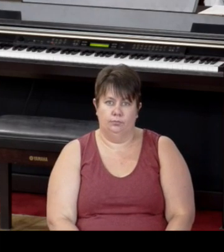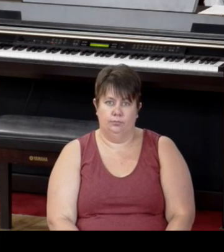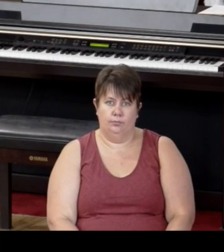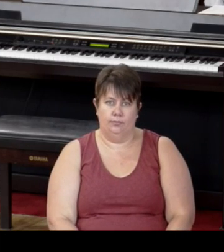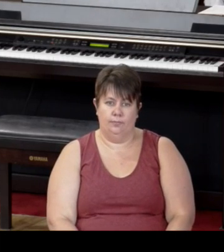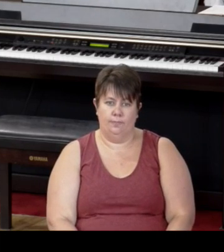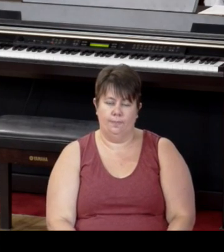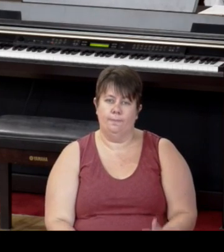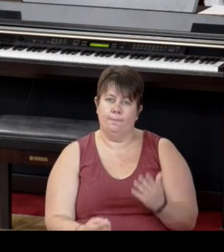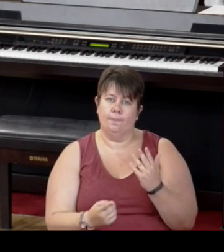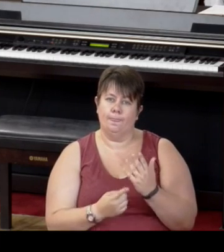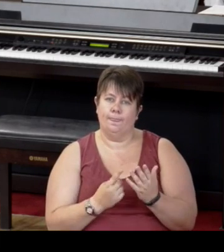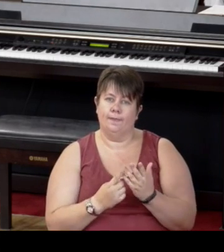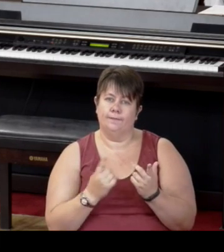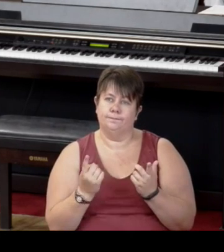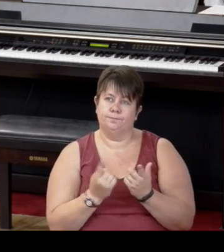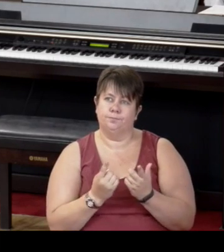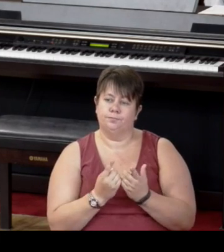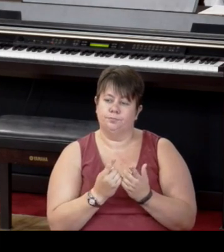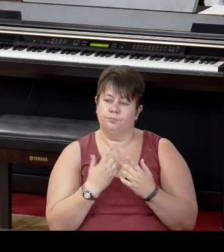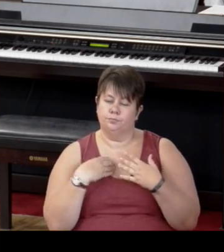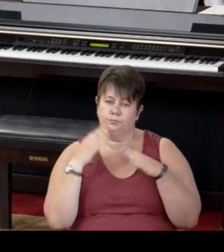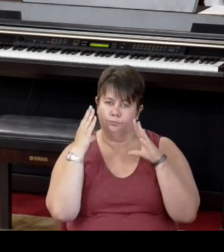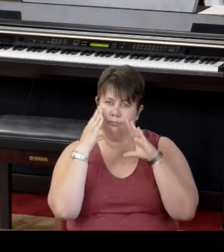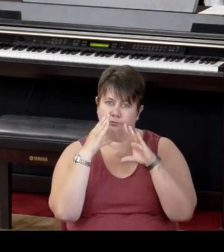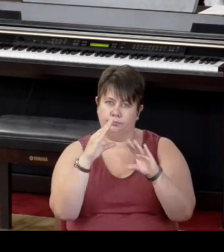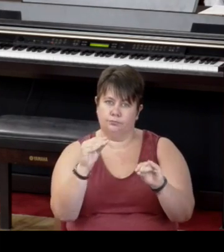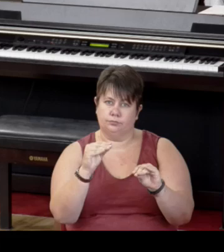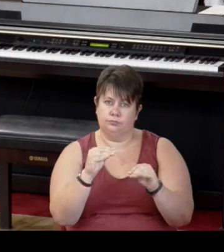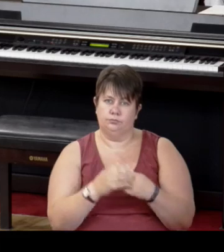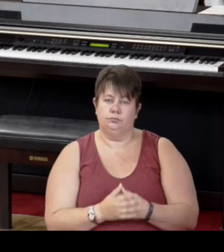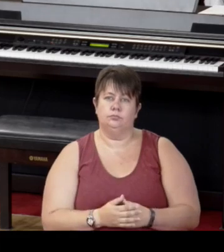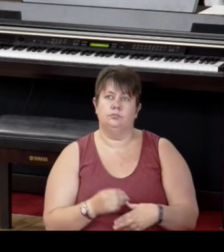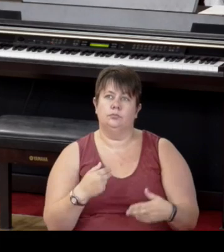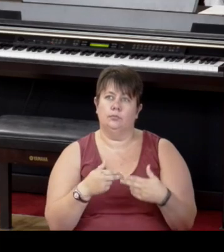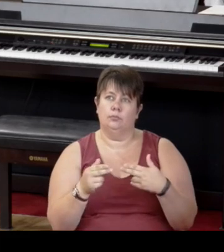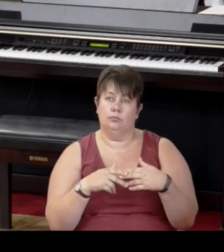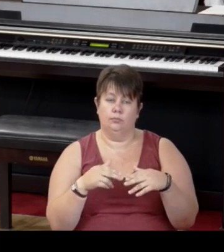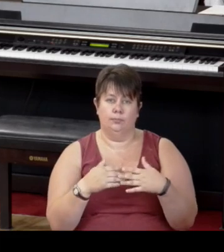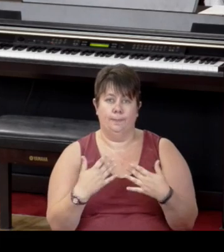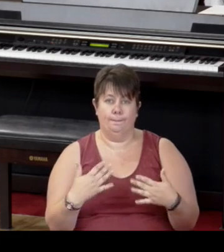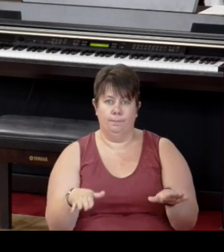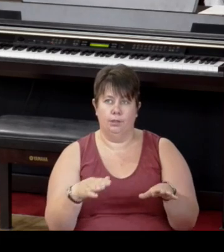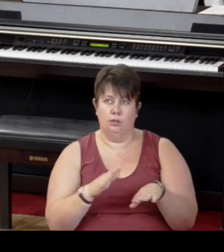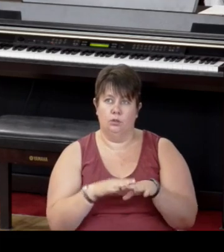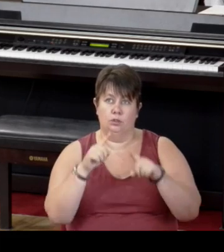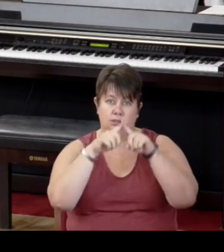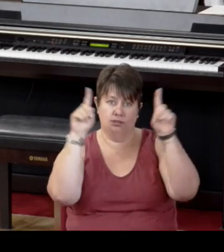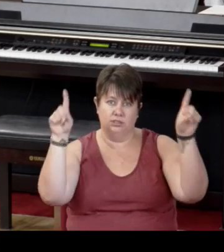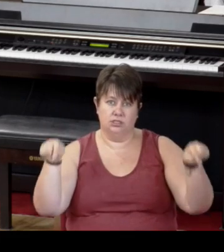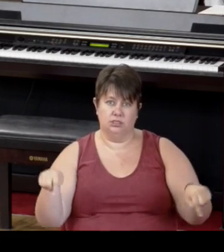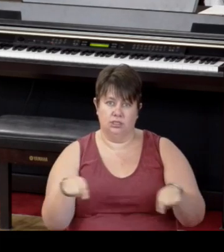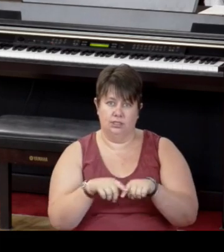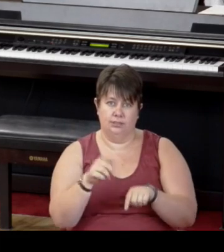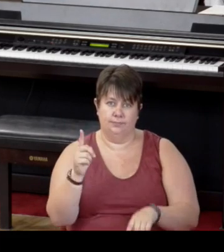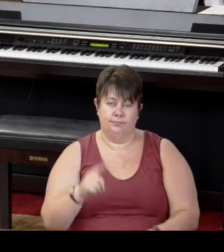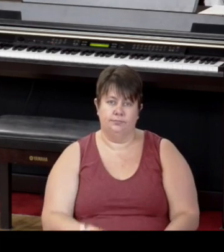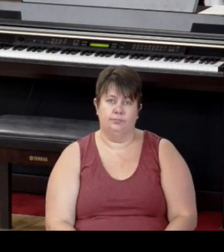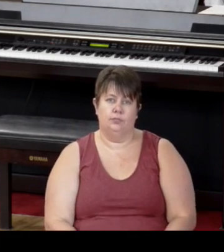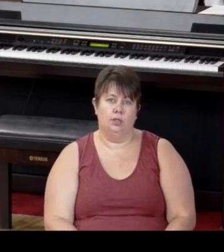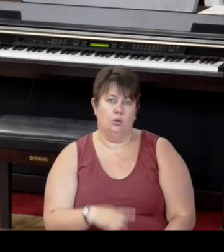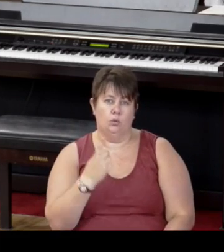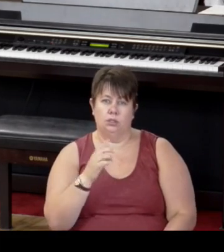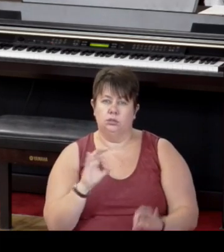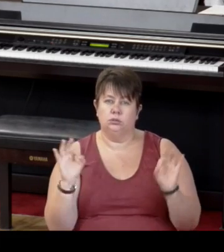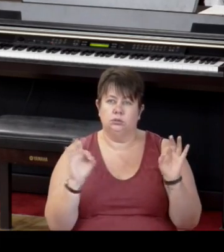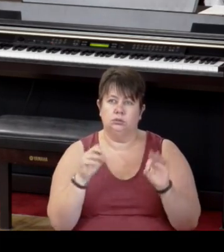A couple of other notices to draw to your attention this morning. The news has been on the screens as you've been coming in. But one that wasn't